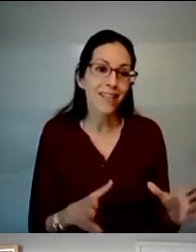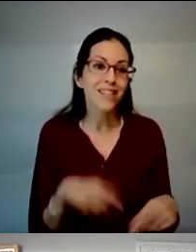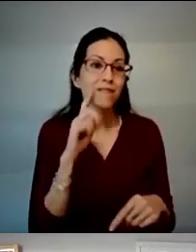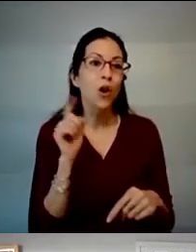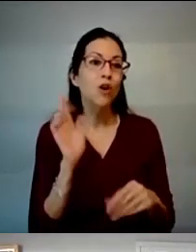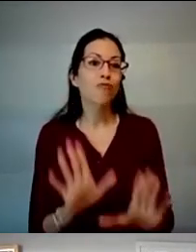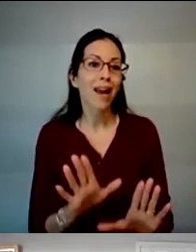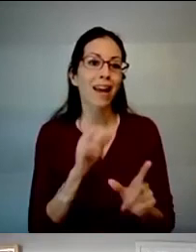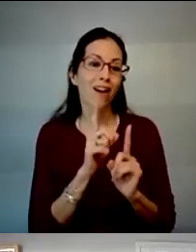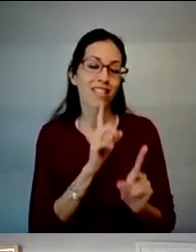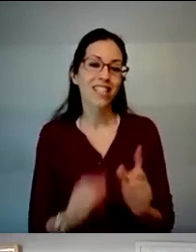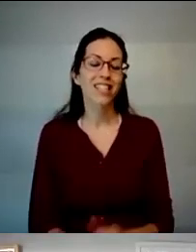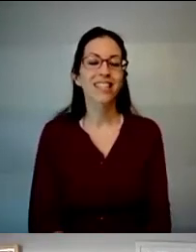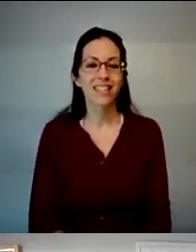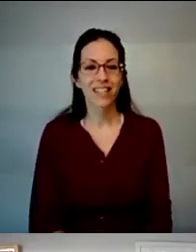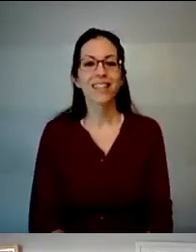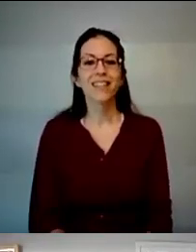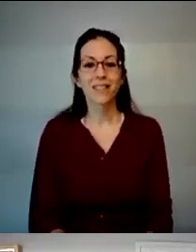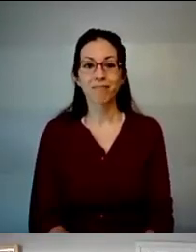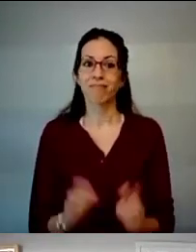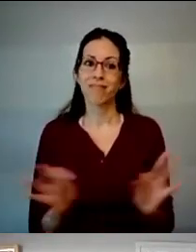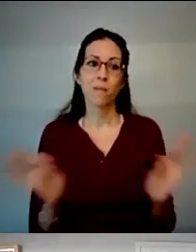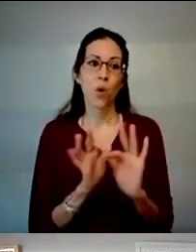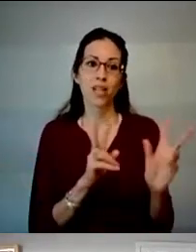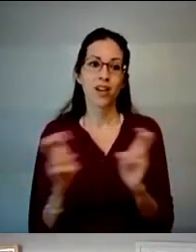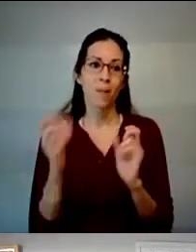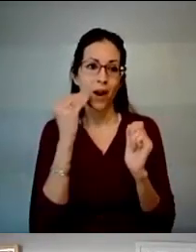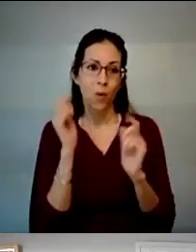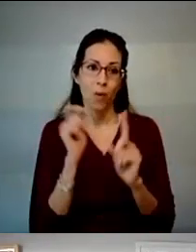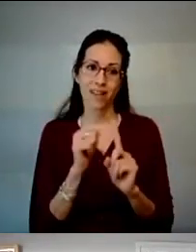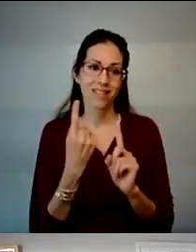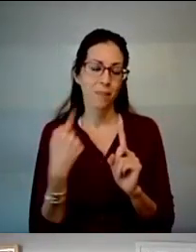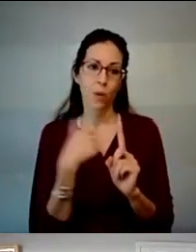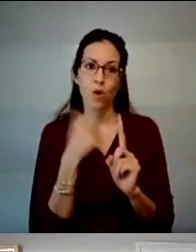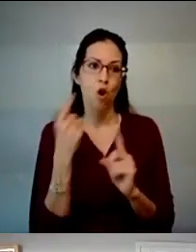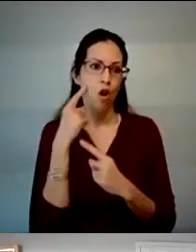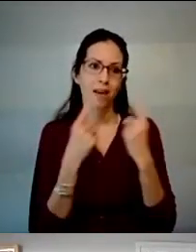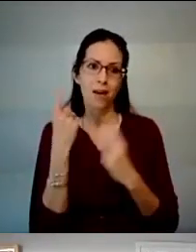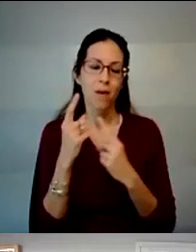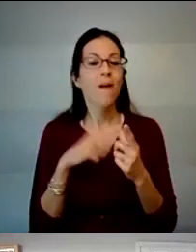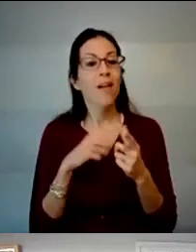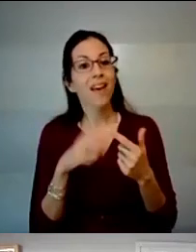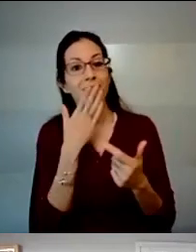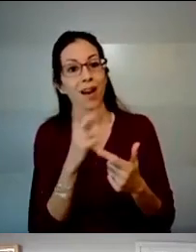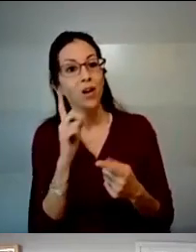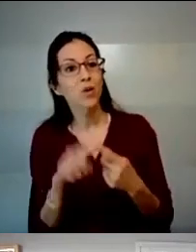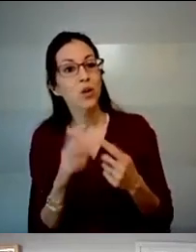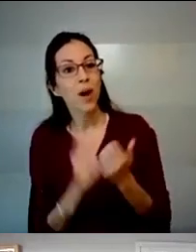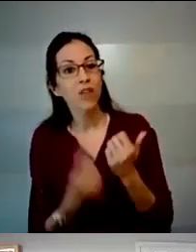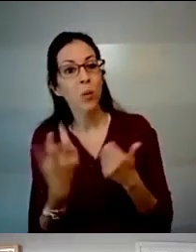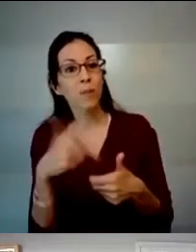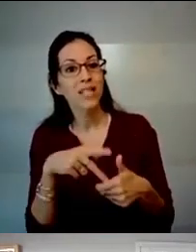conversation about an important topic. I know it's one on all of our minds. And then to everybody who participated today, thanks for being